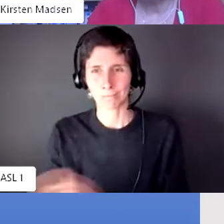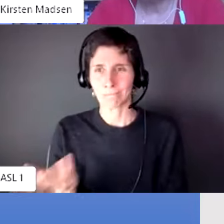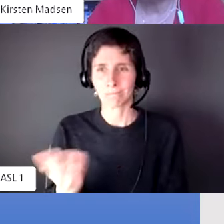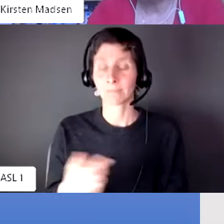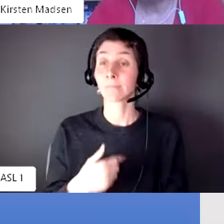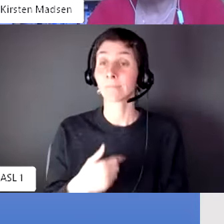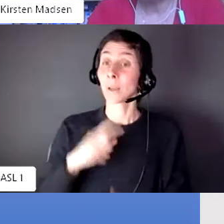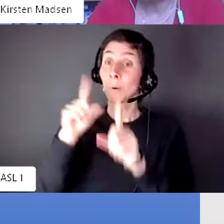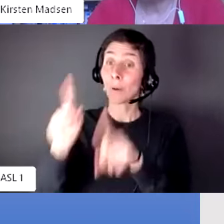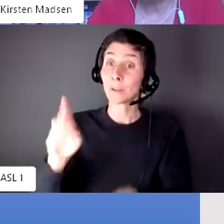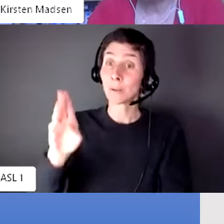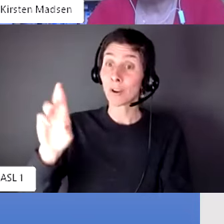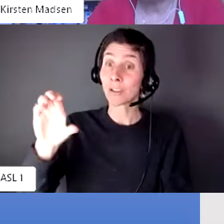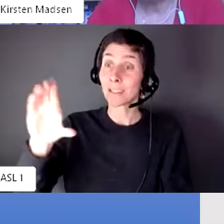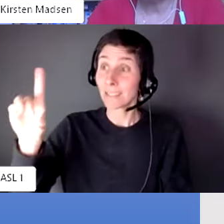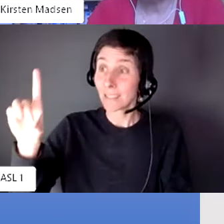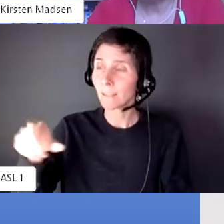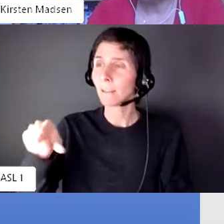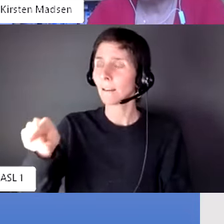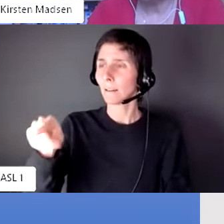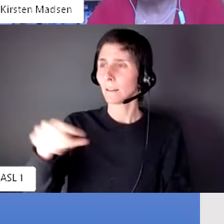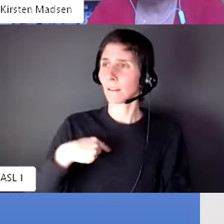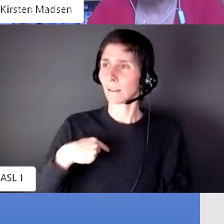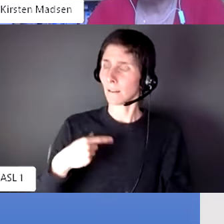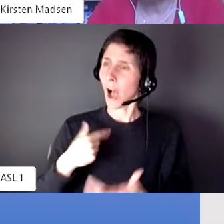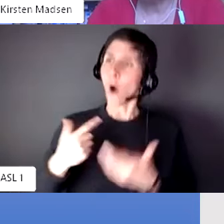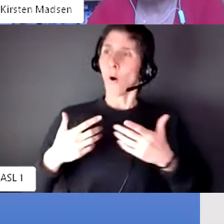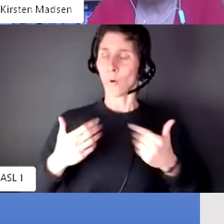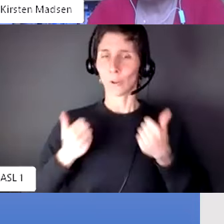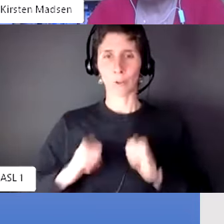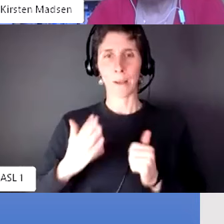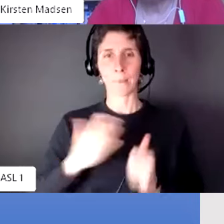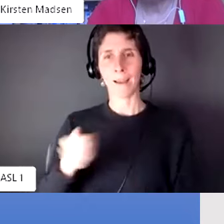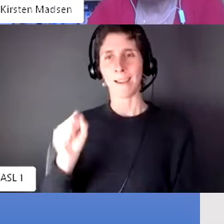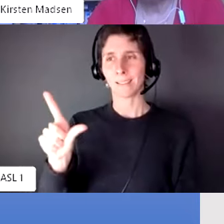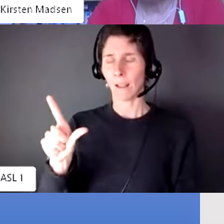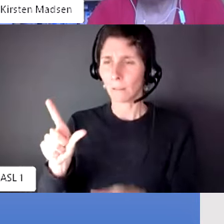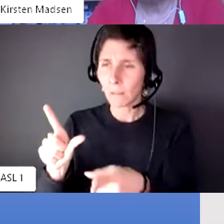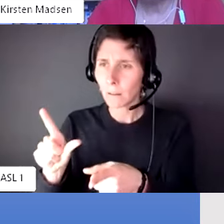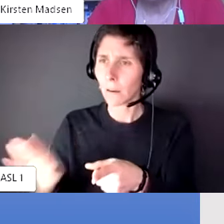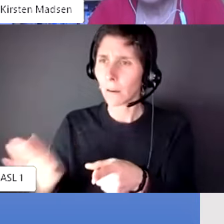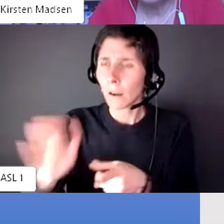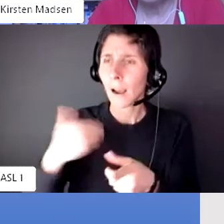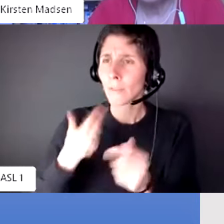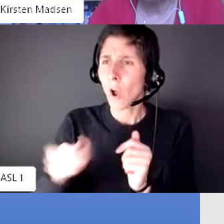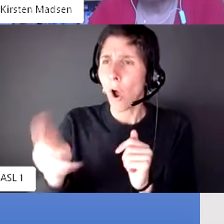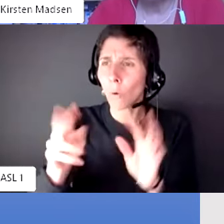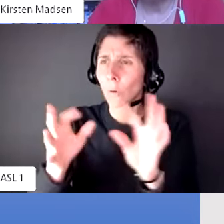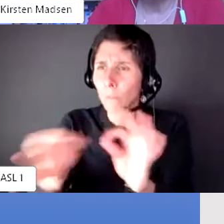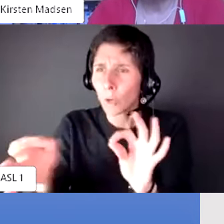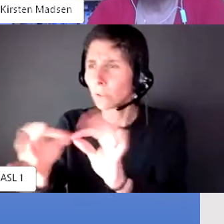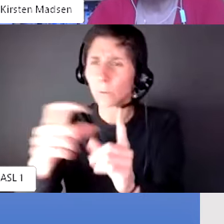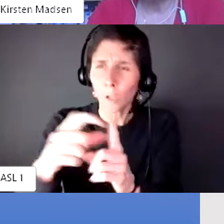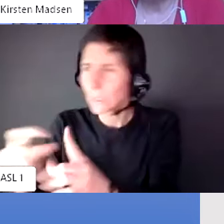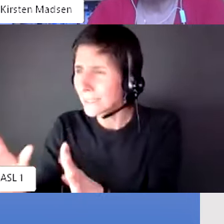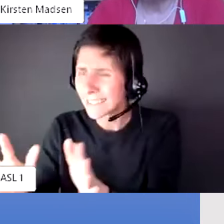they're using their colloquial speak a little bit. And so it's definitely not a direct translation from